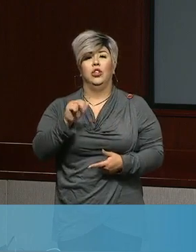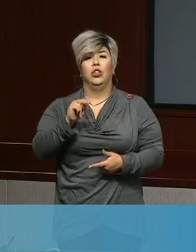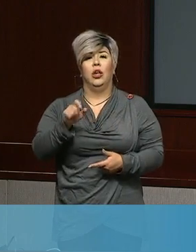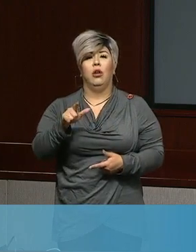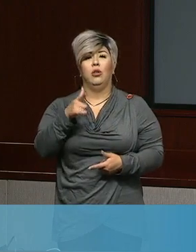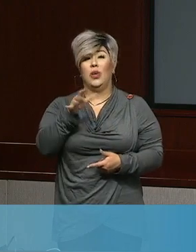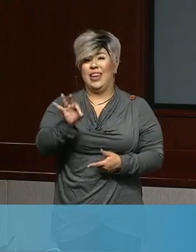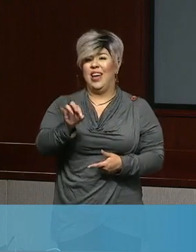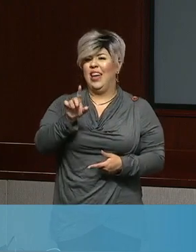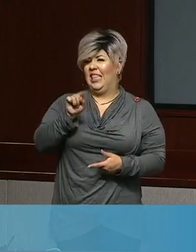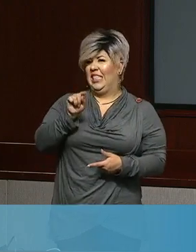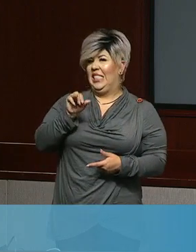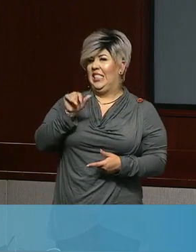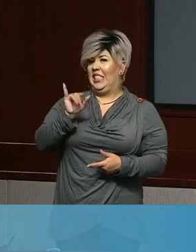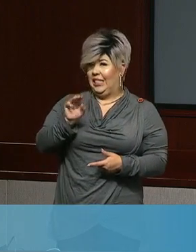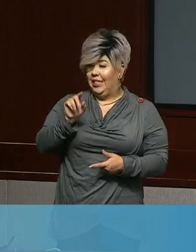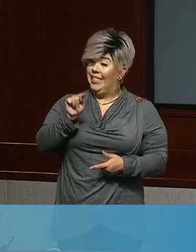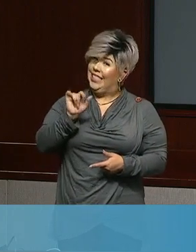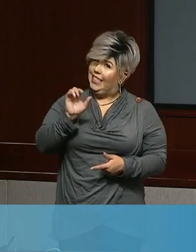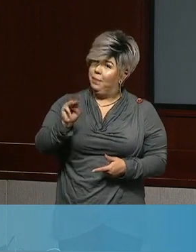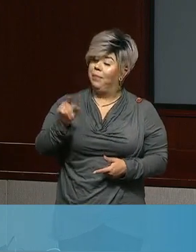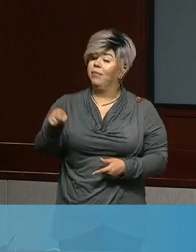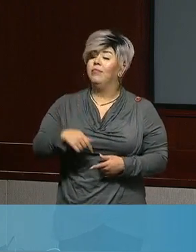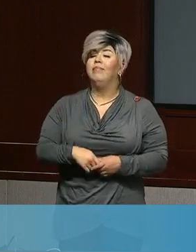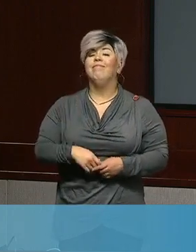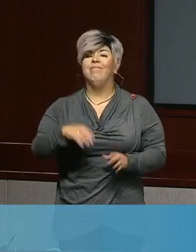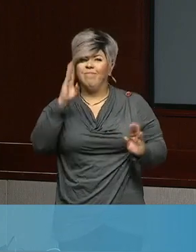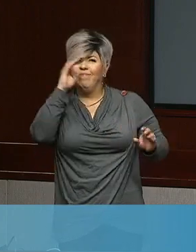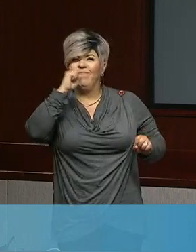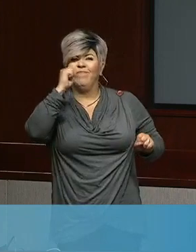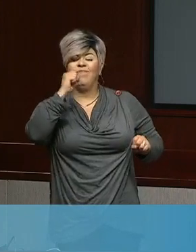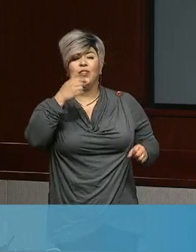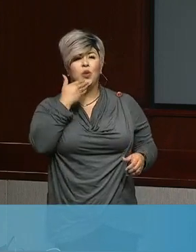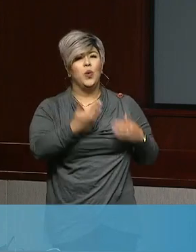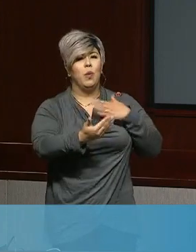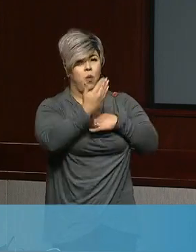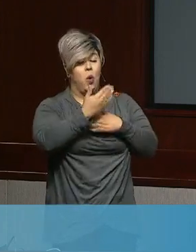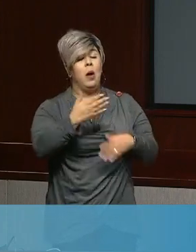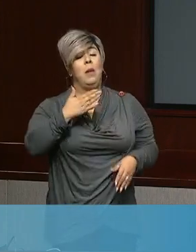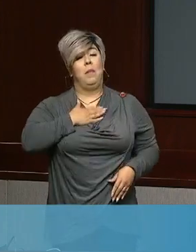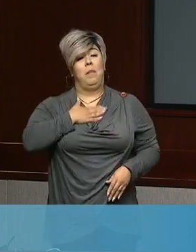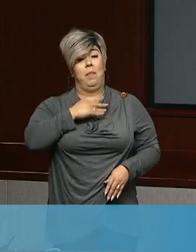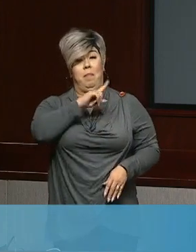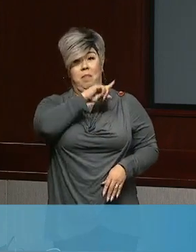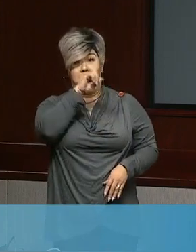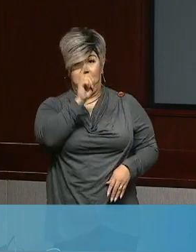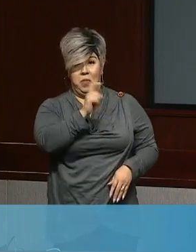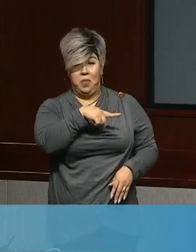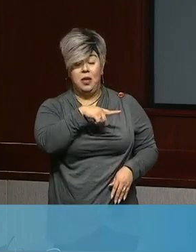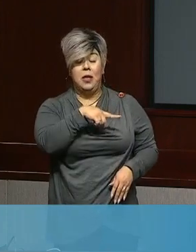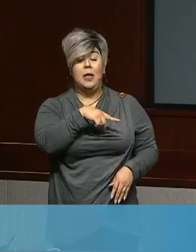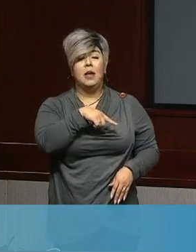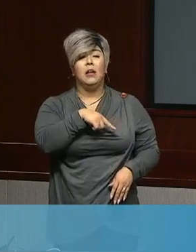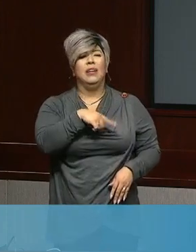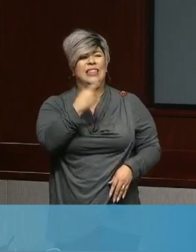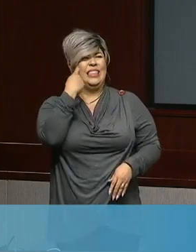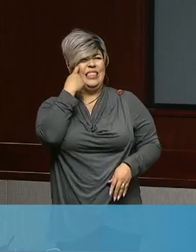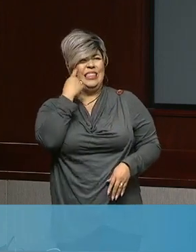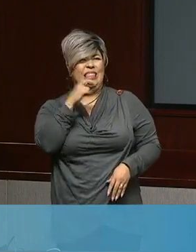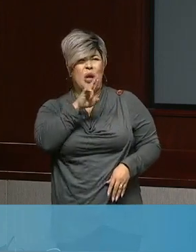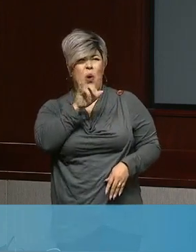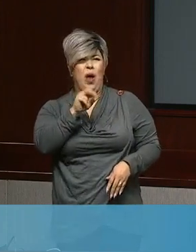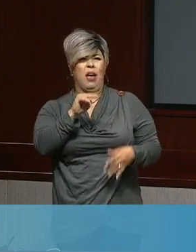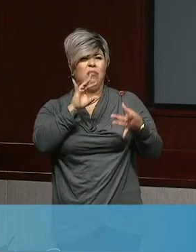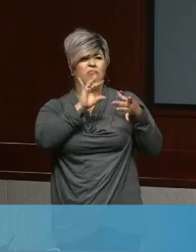line. Hi, everyone. Yes, good morning. So my question is, Mr. Alsop referenced